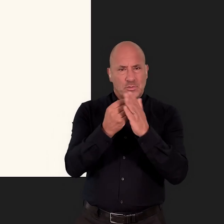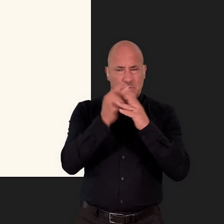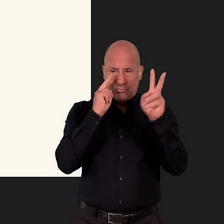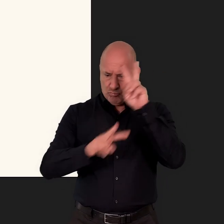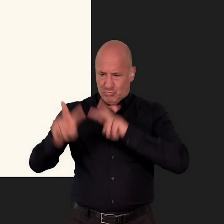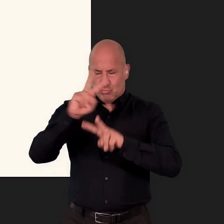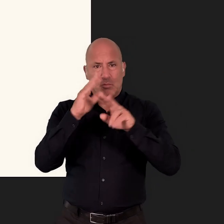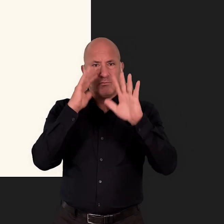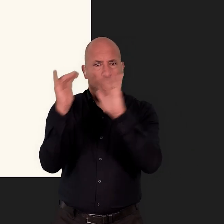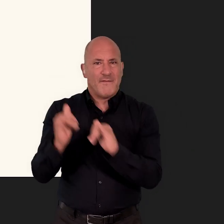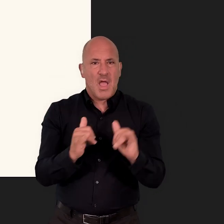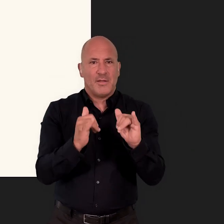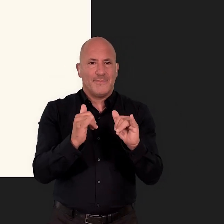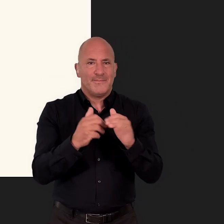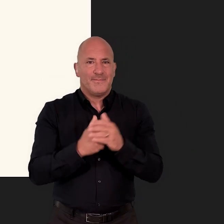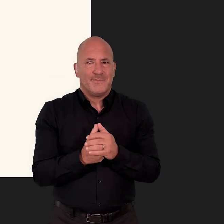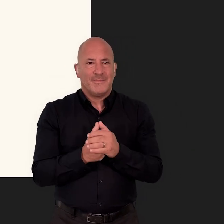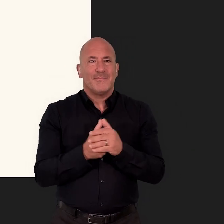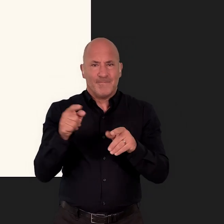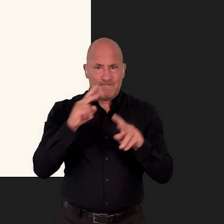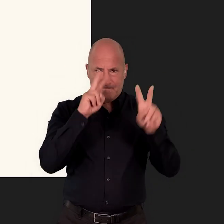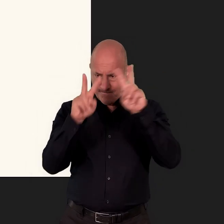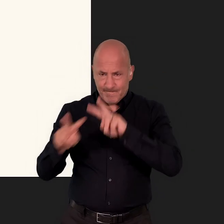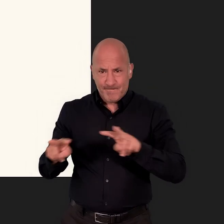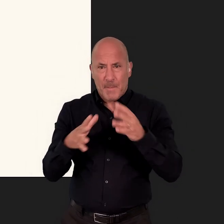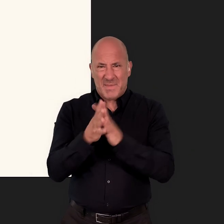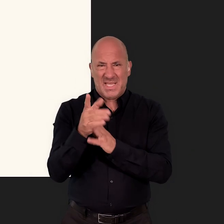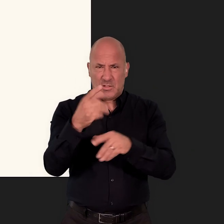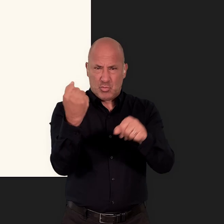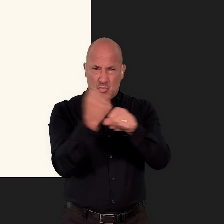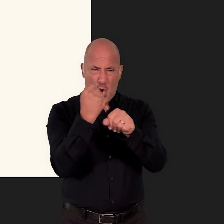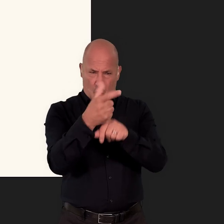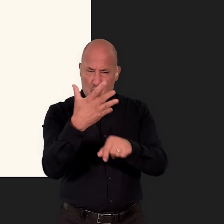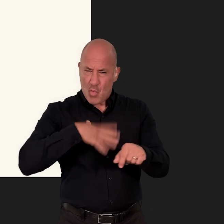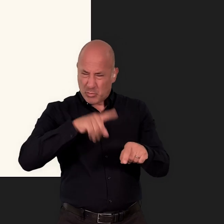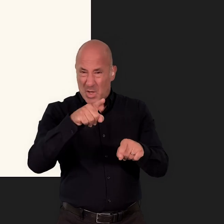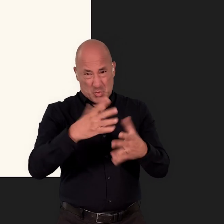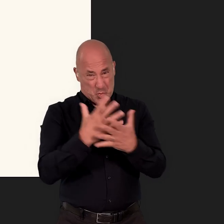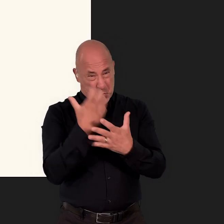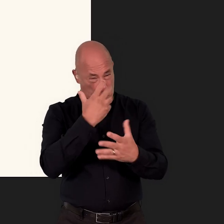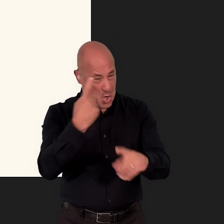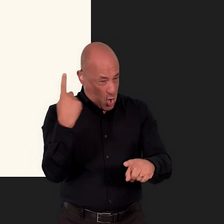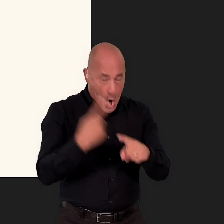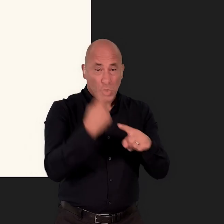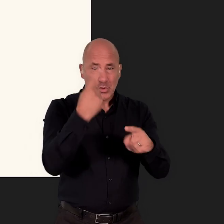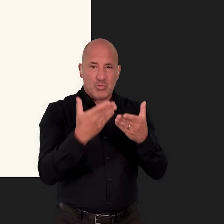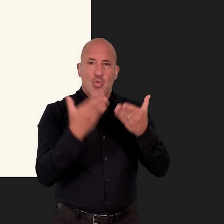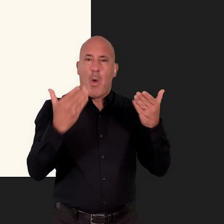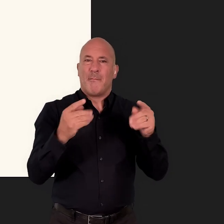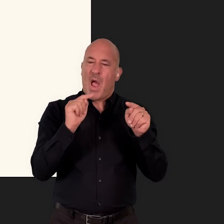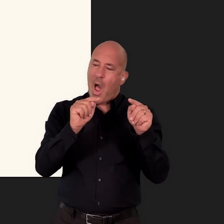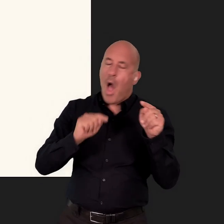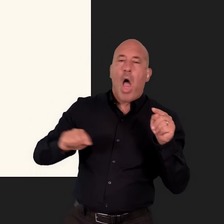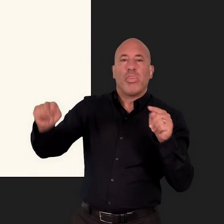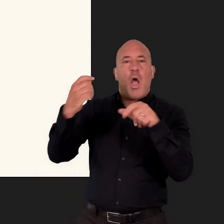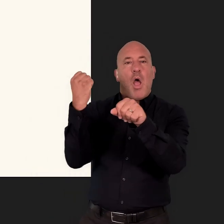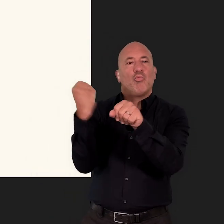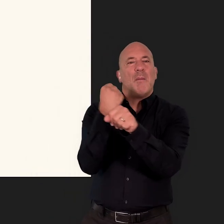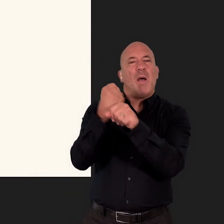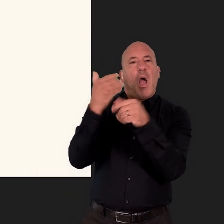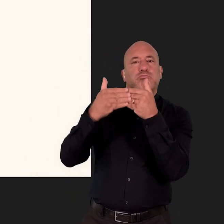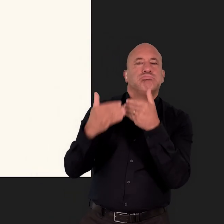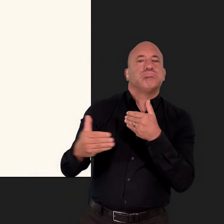The costed condition survey. A condition survey showing the urgency of proposed work relative to